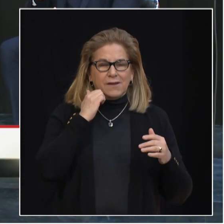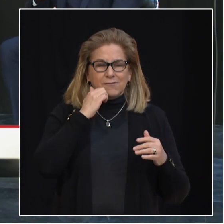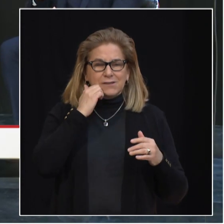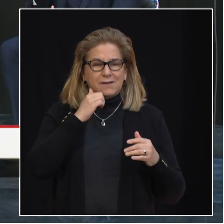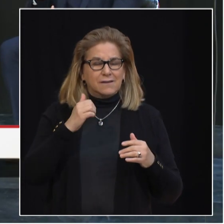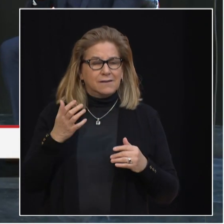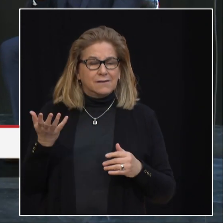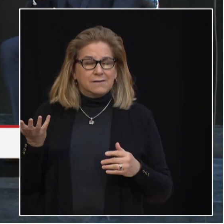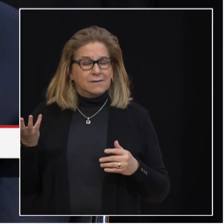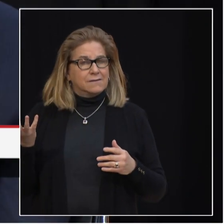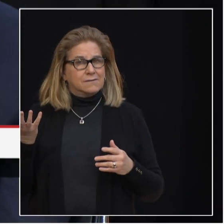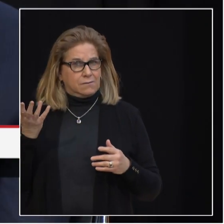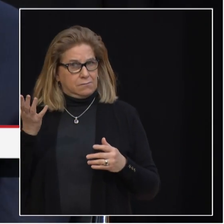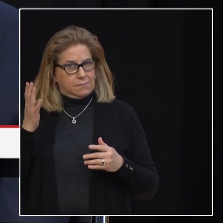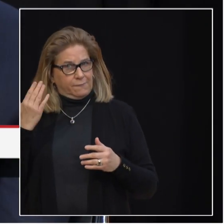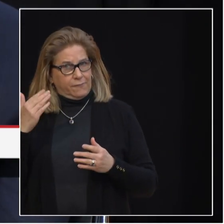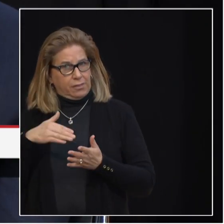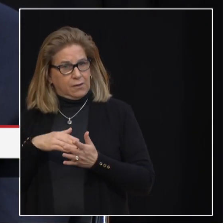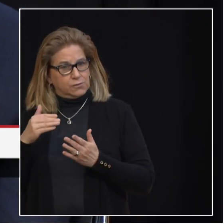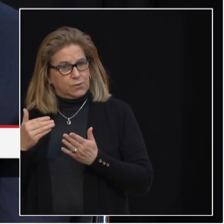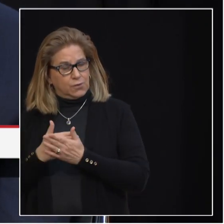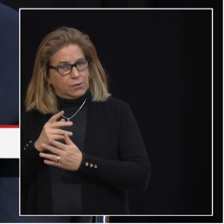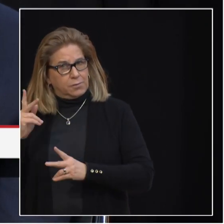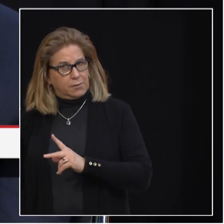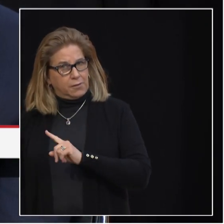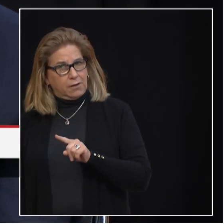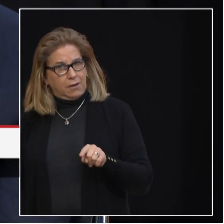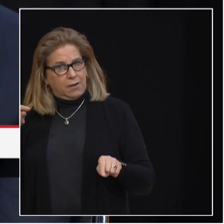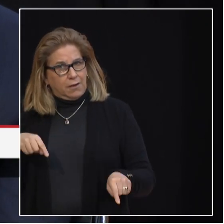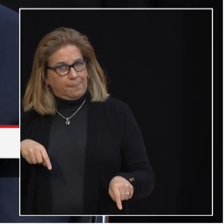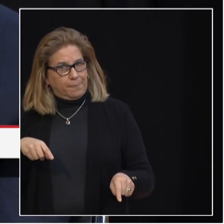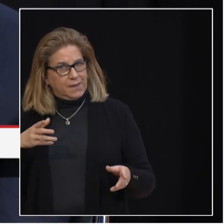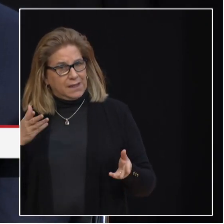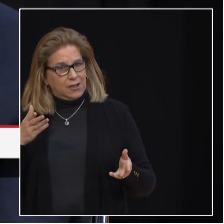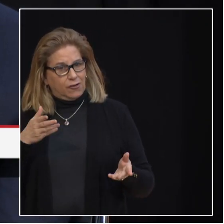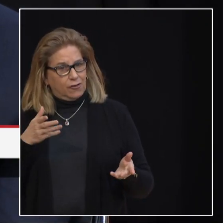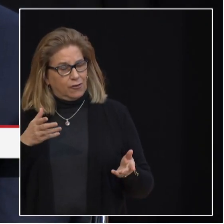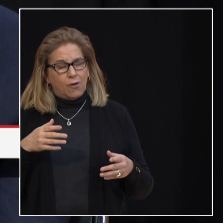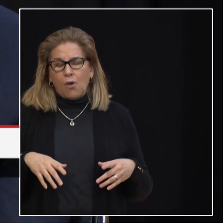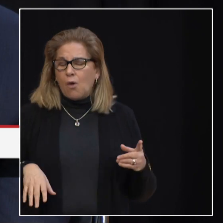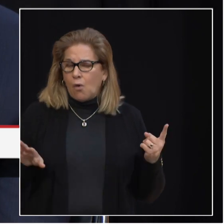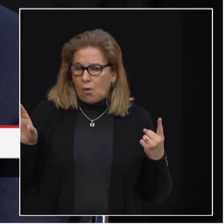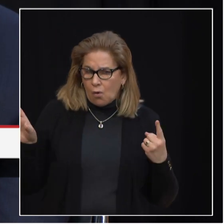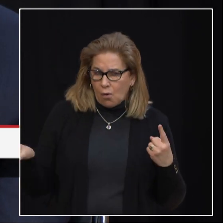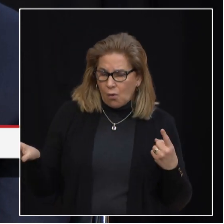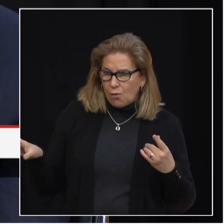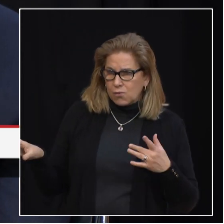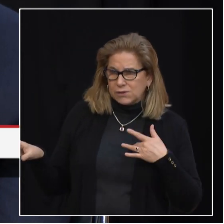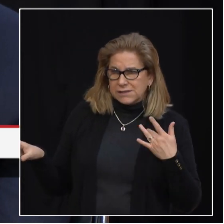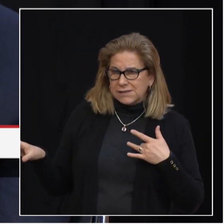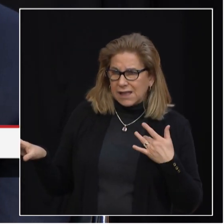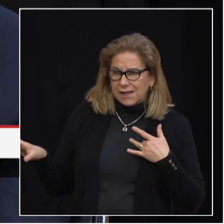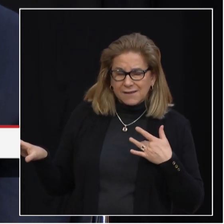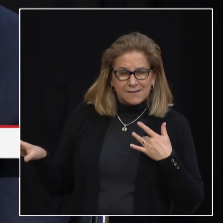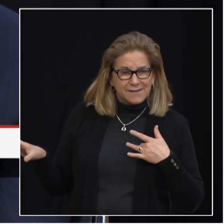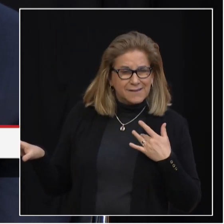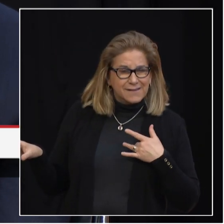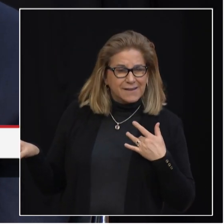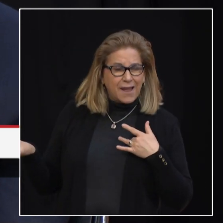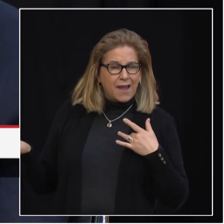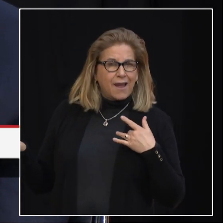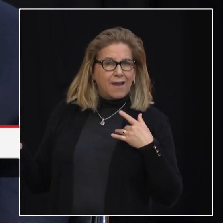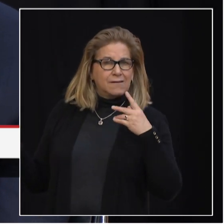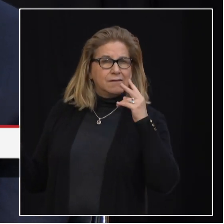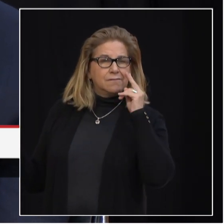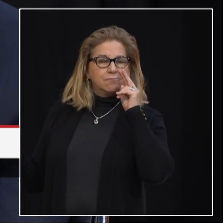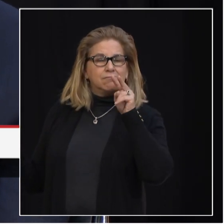I think this is exactly what we're here for. This is exciting. It is looking to the future. I think that goal that the mayor set out,